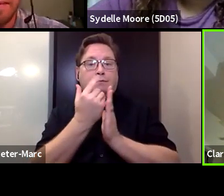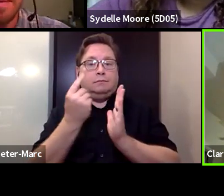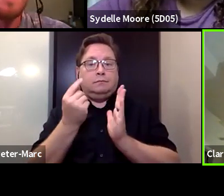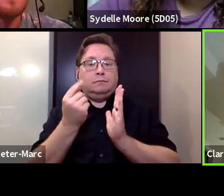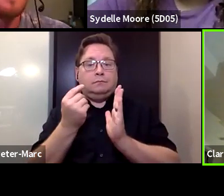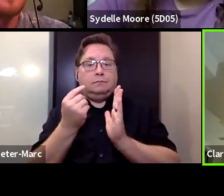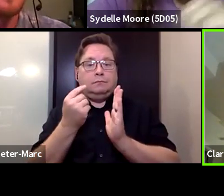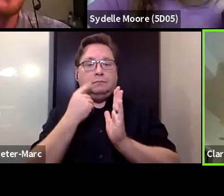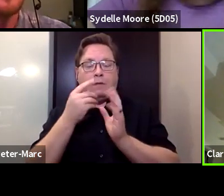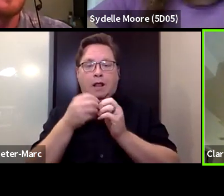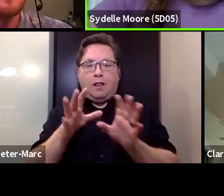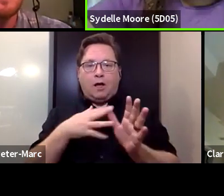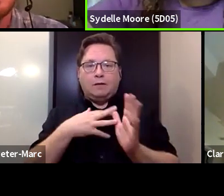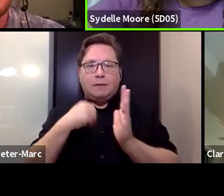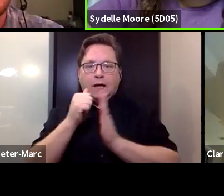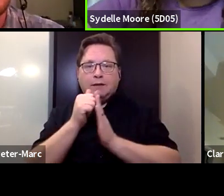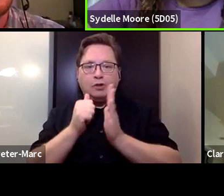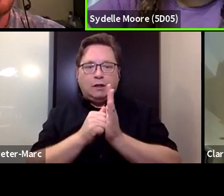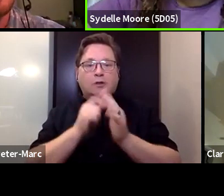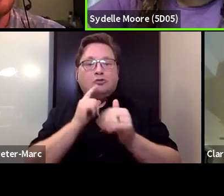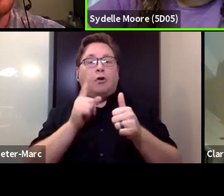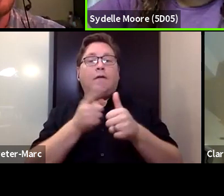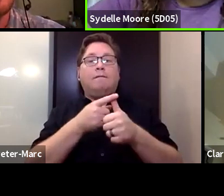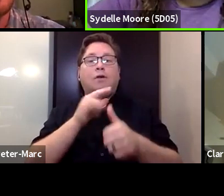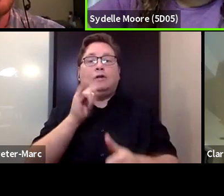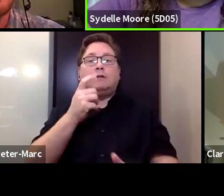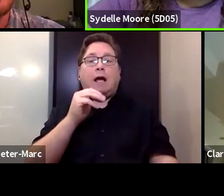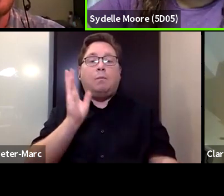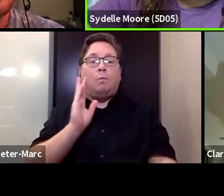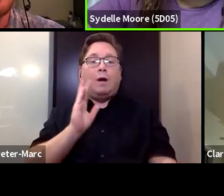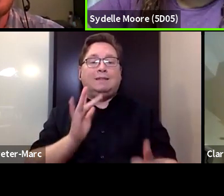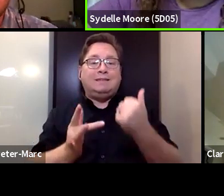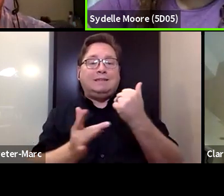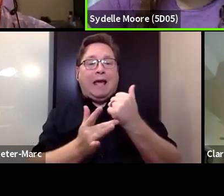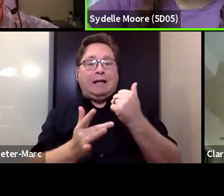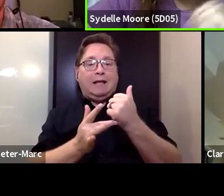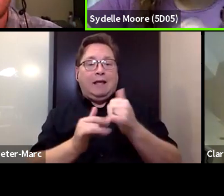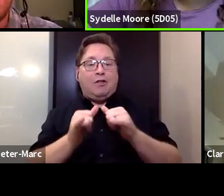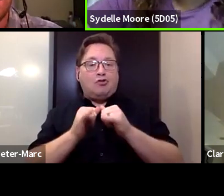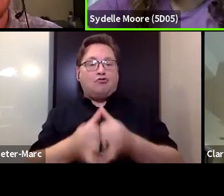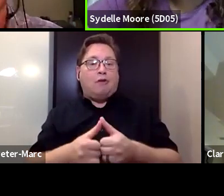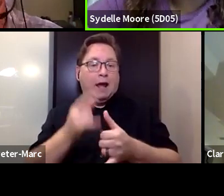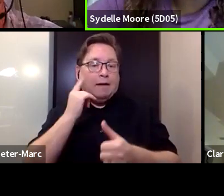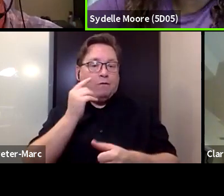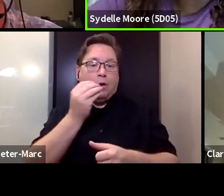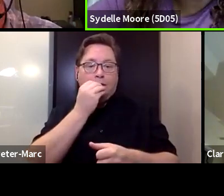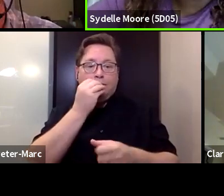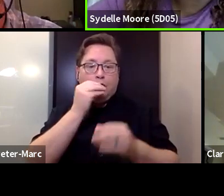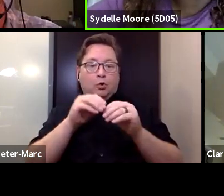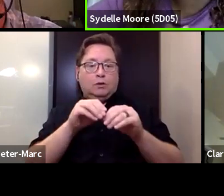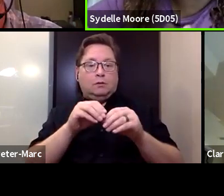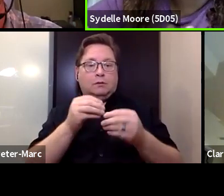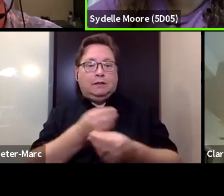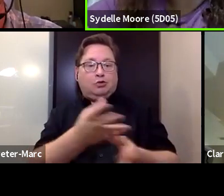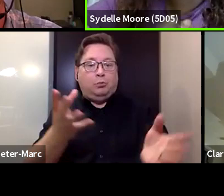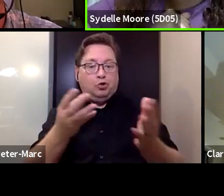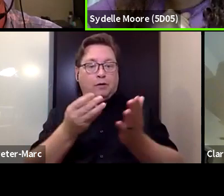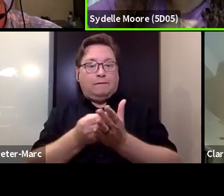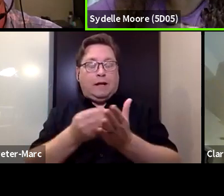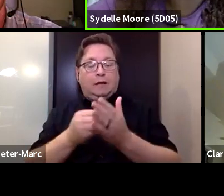I lost my agenda. The first item was technically the grant for food distribution funding to New